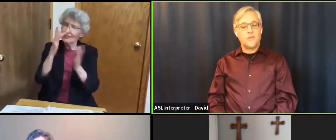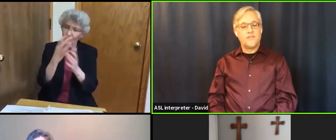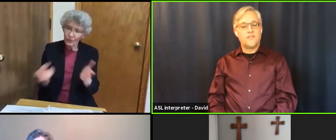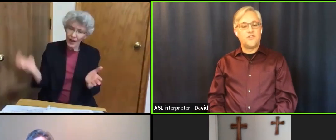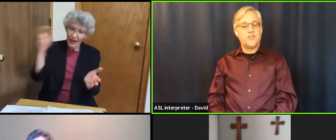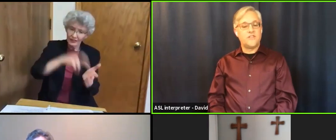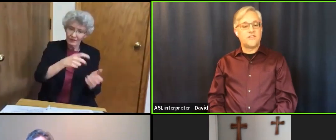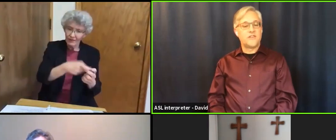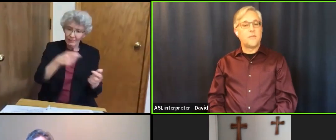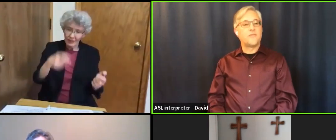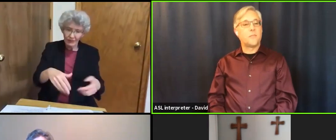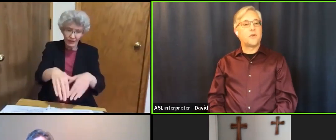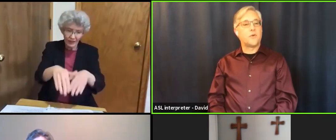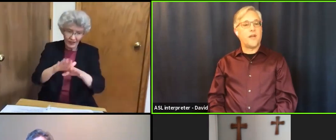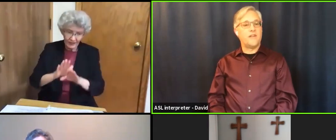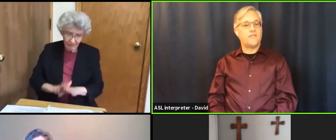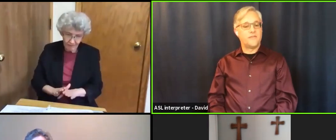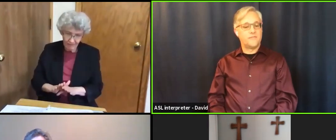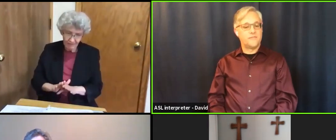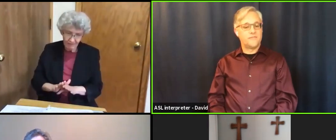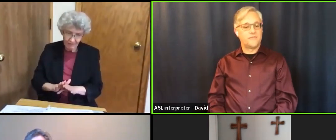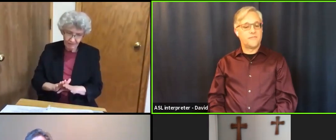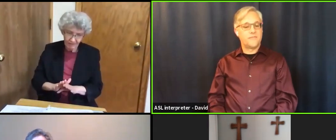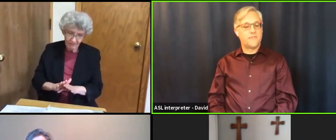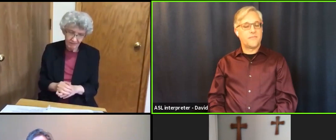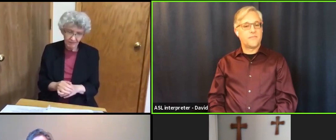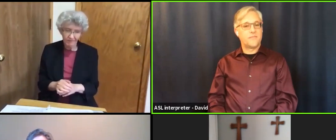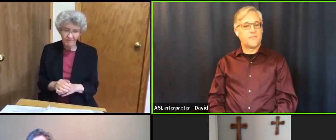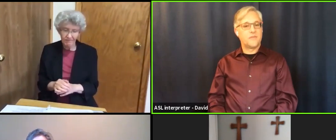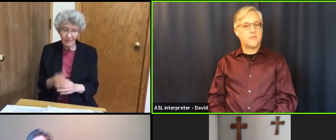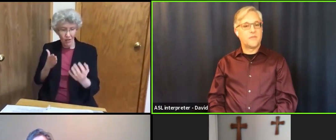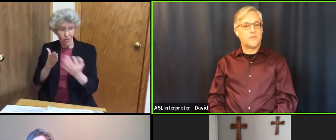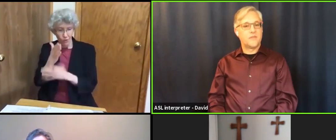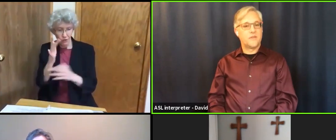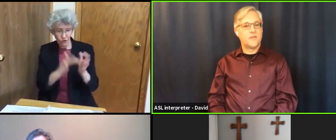like you lifted Jesus up from the grave.